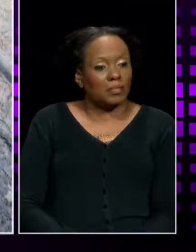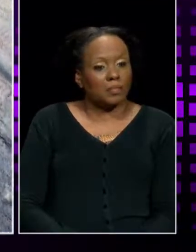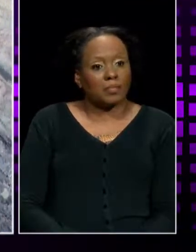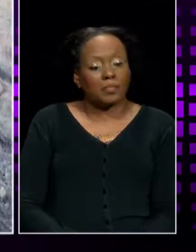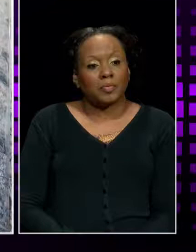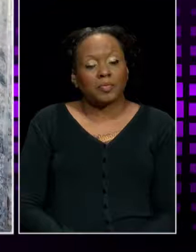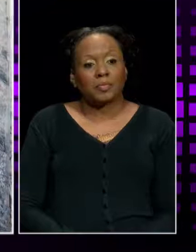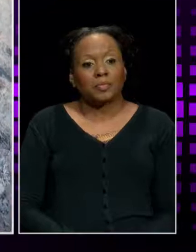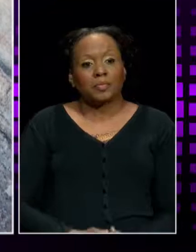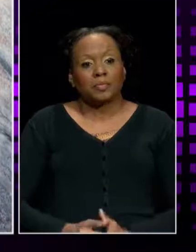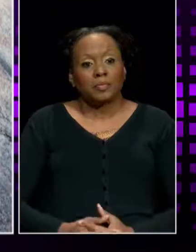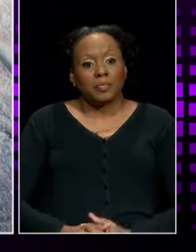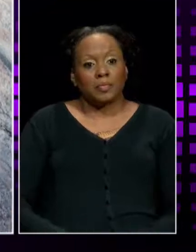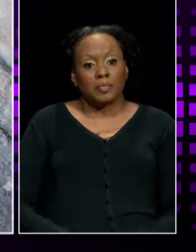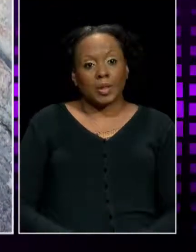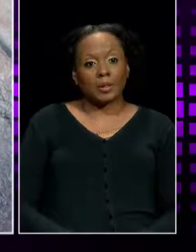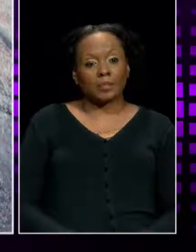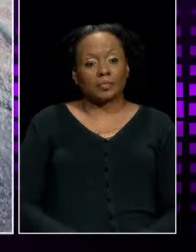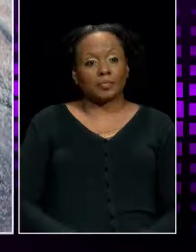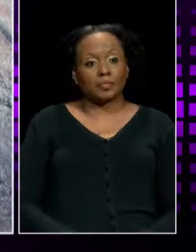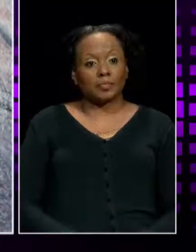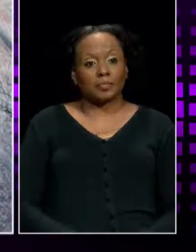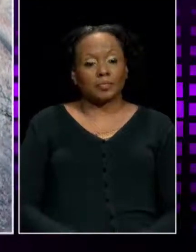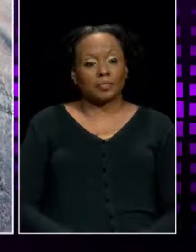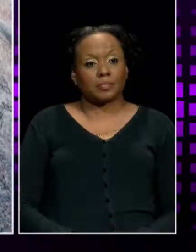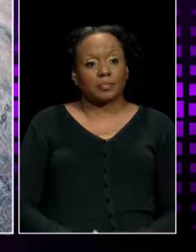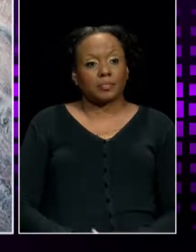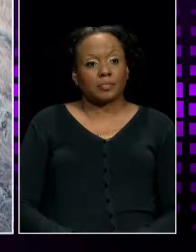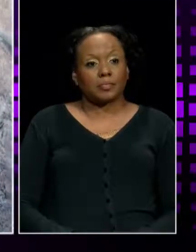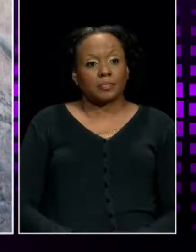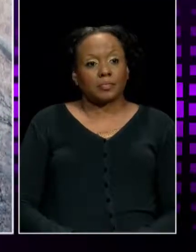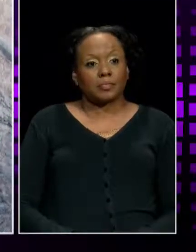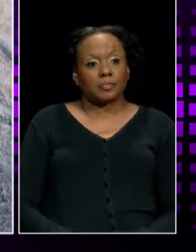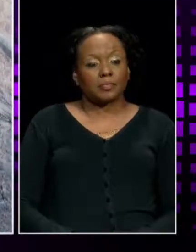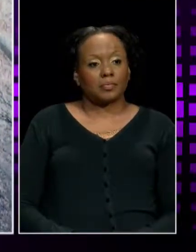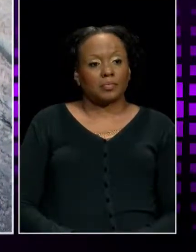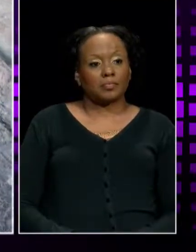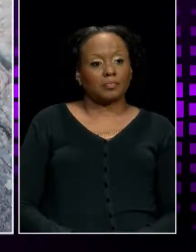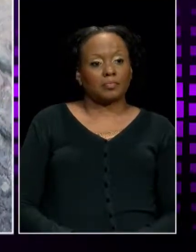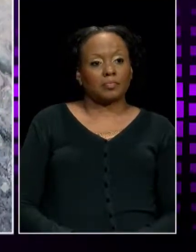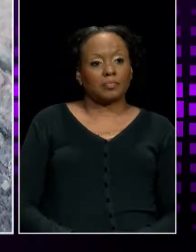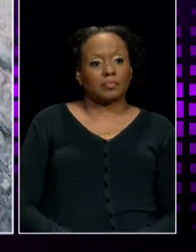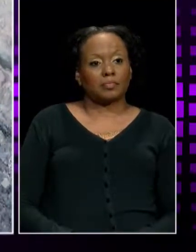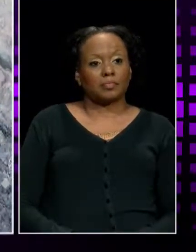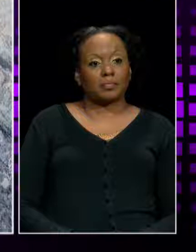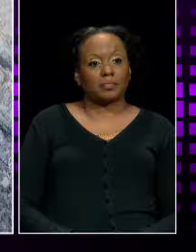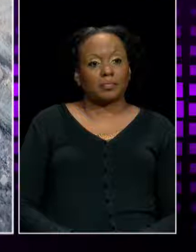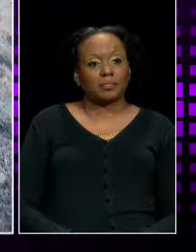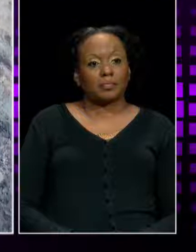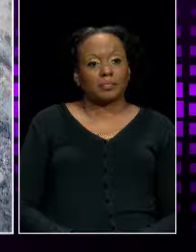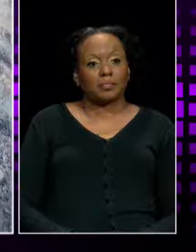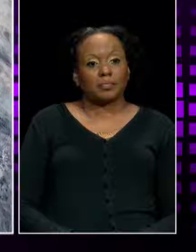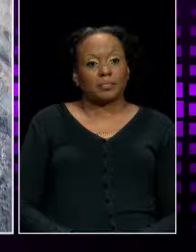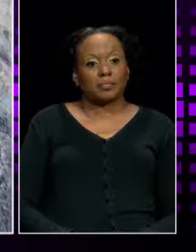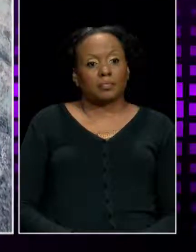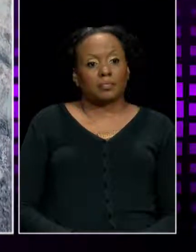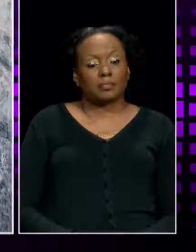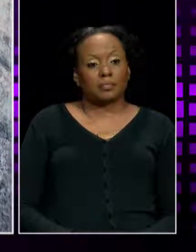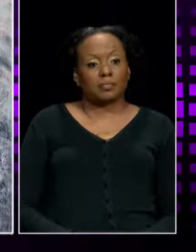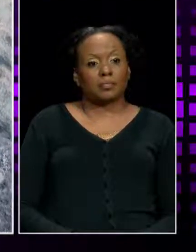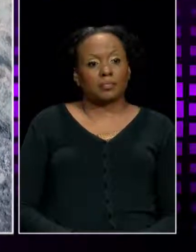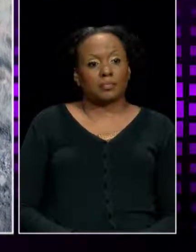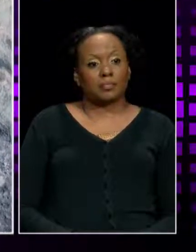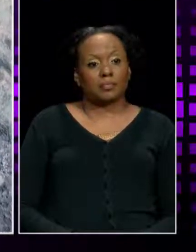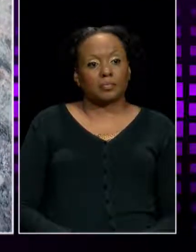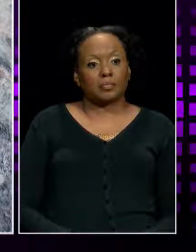in this, with the economy growing, youth plays a lot of part because it's the youth